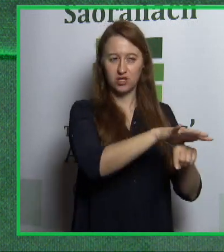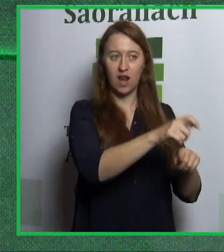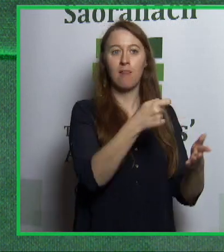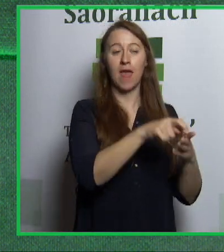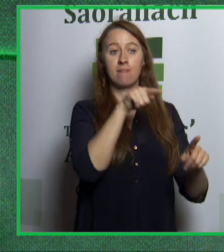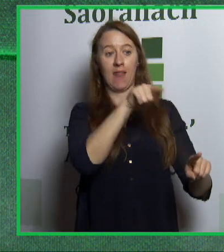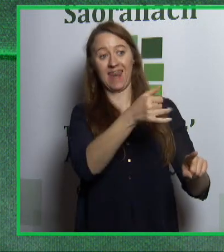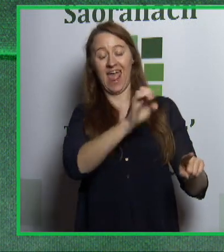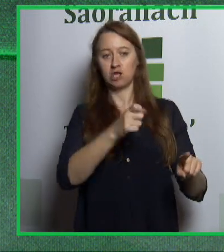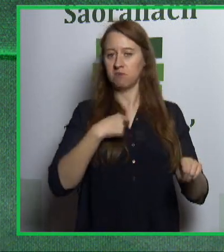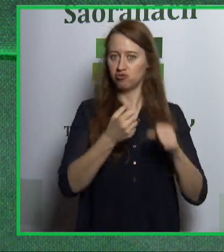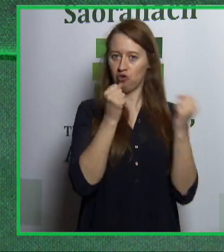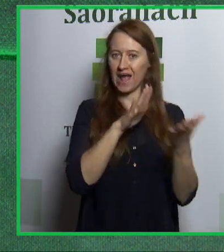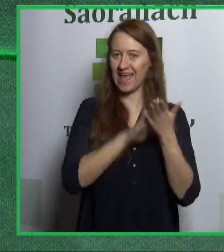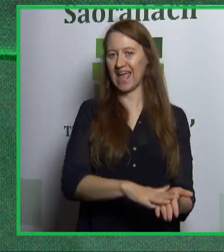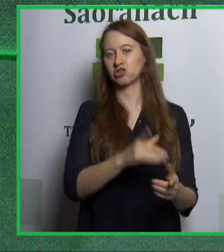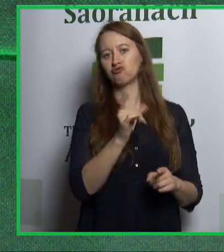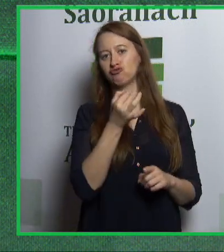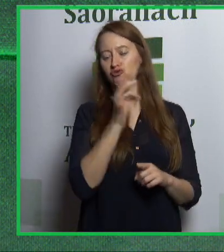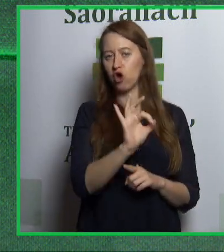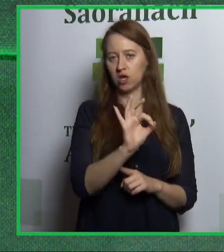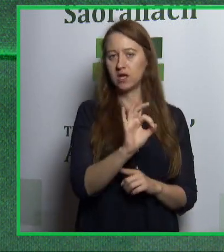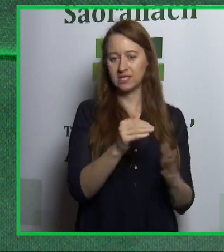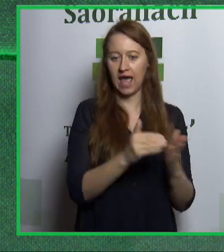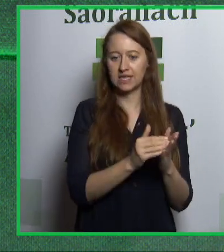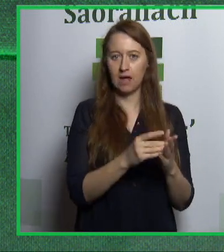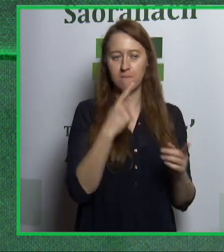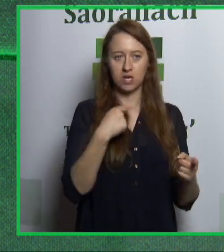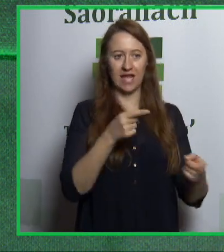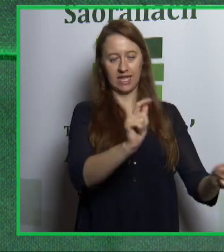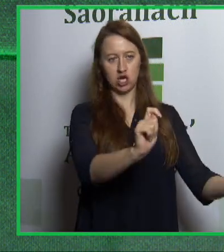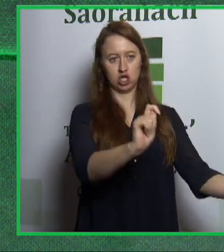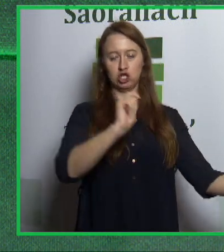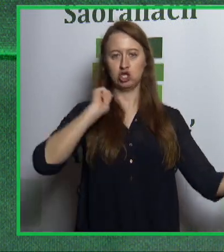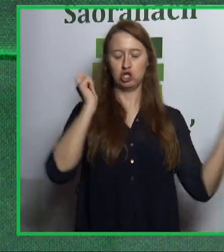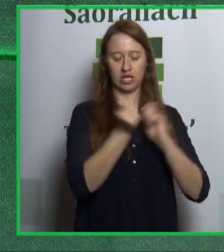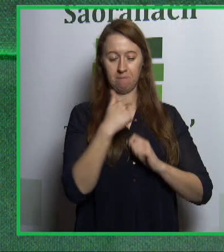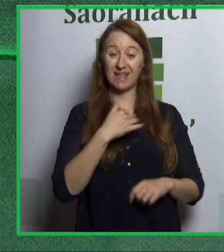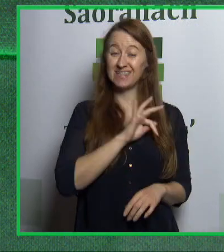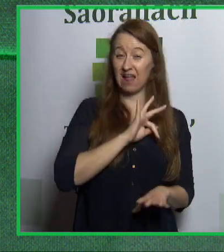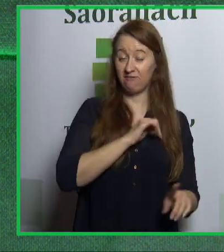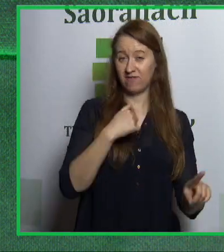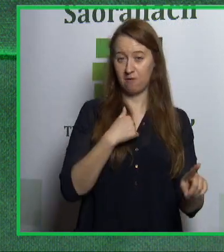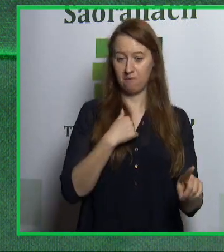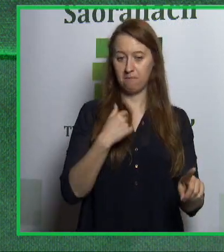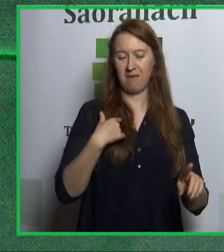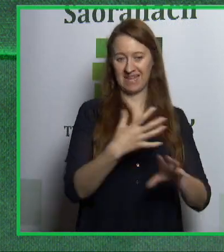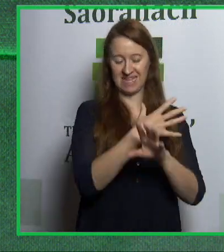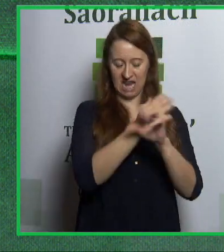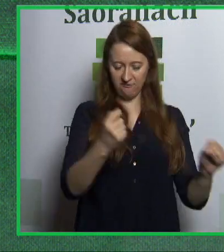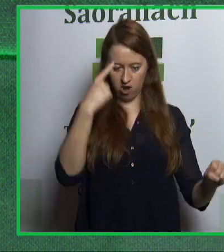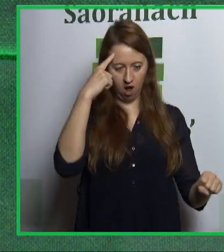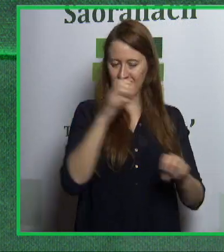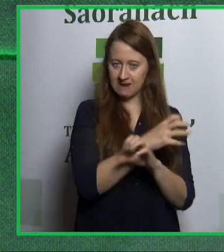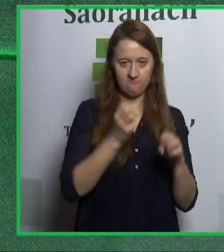could get. I was practically the dare child. I was just not at all going to vibe with that. But